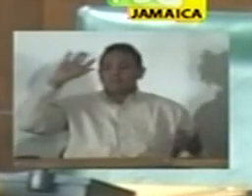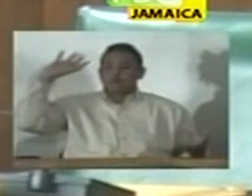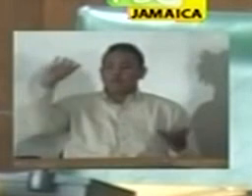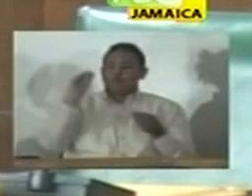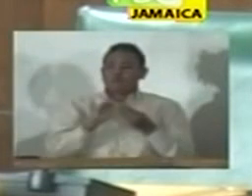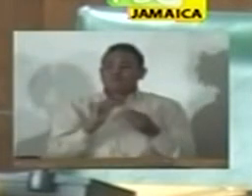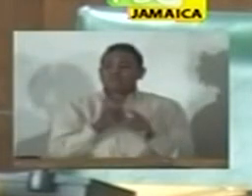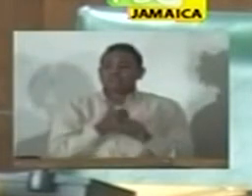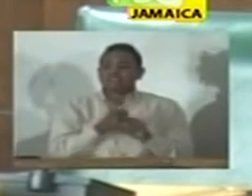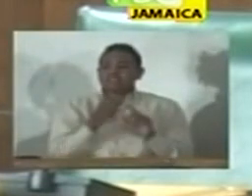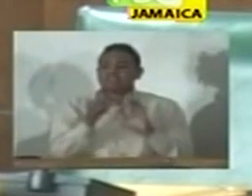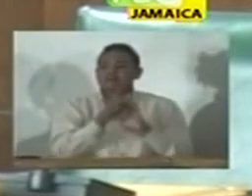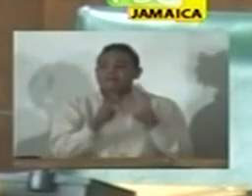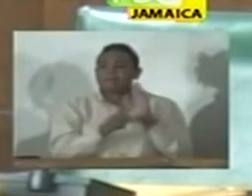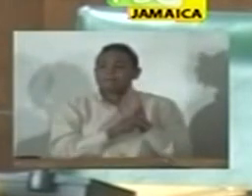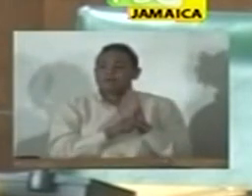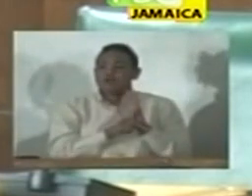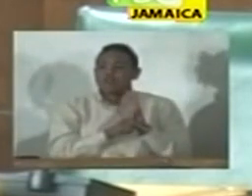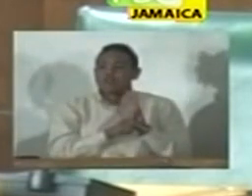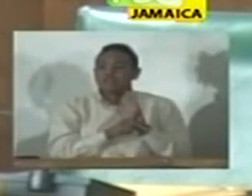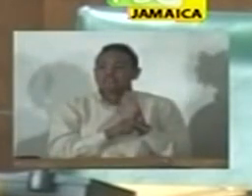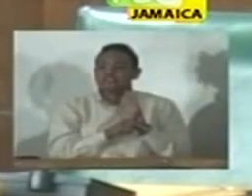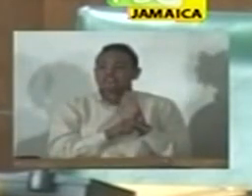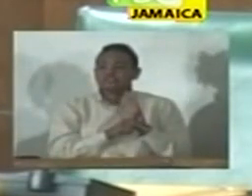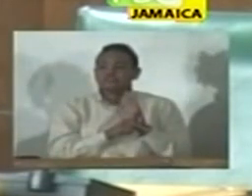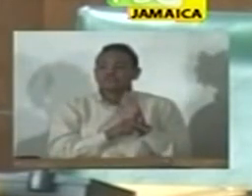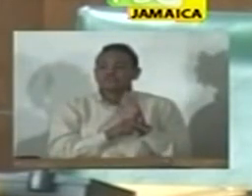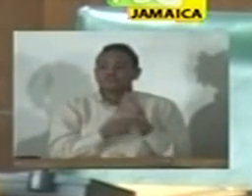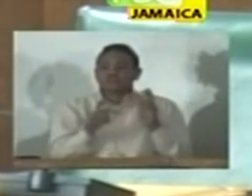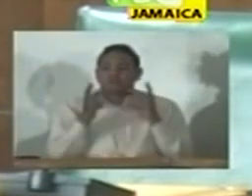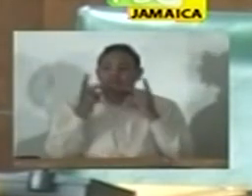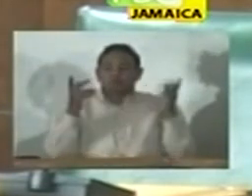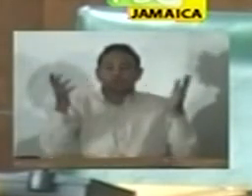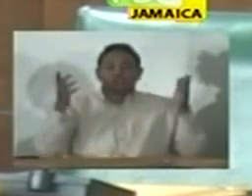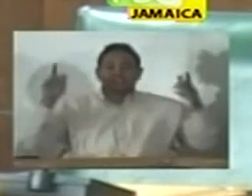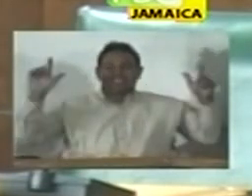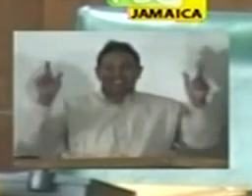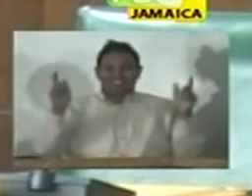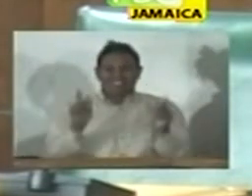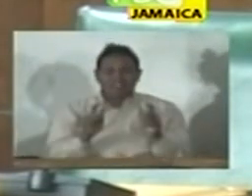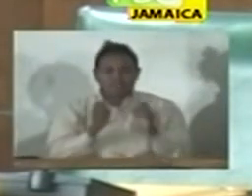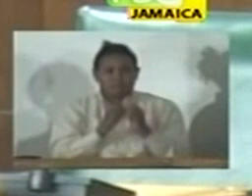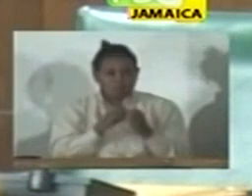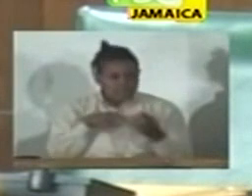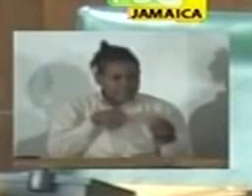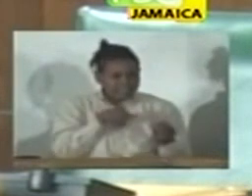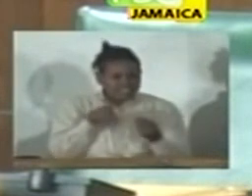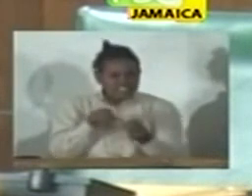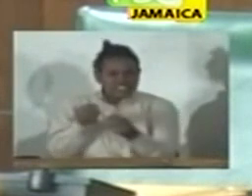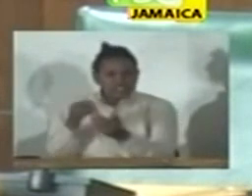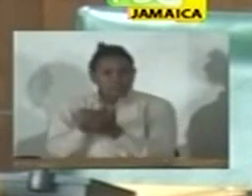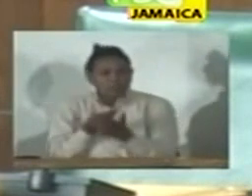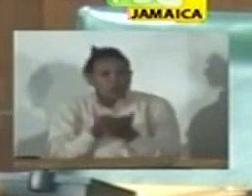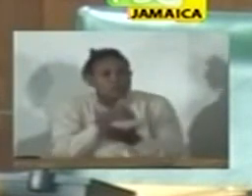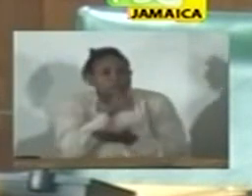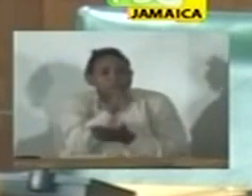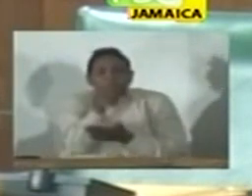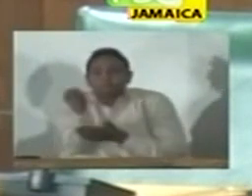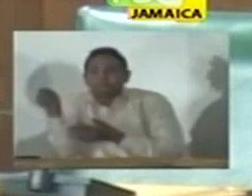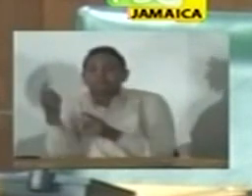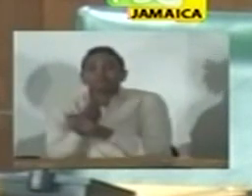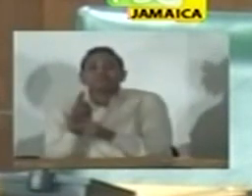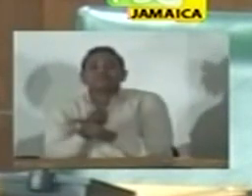overall policy to rationalize the public service, to create greater efficiencies in the use of public